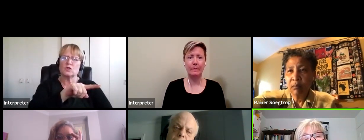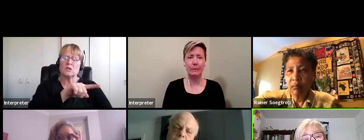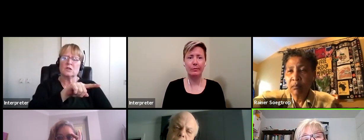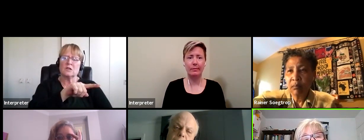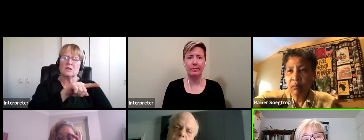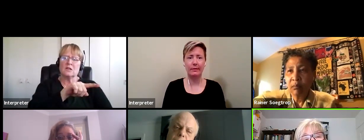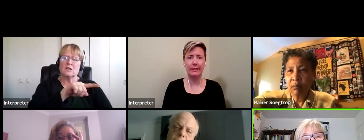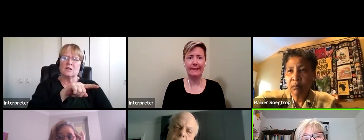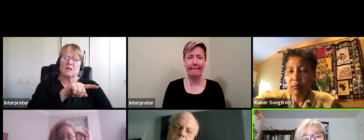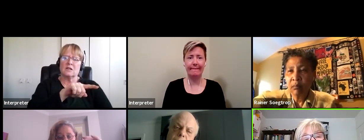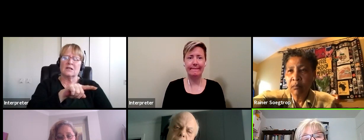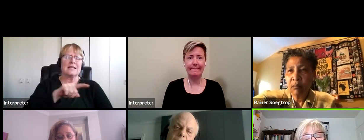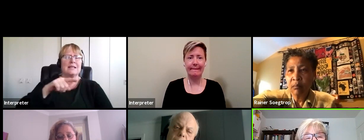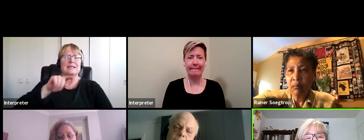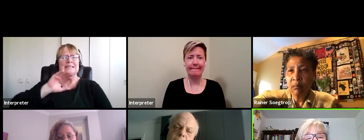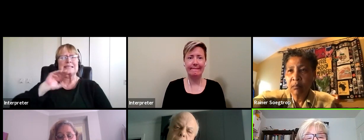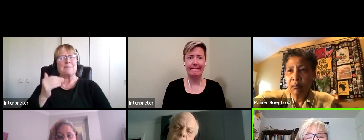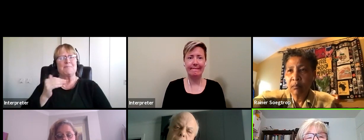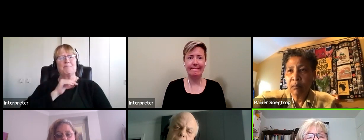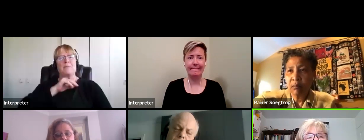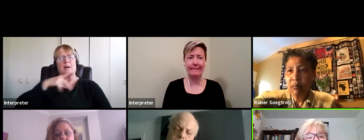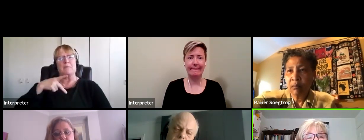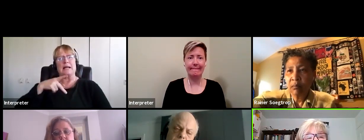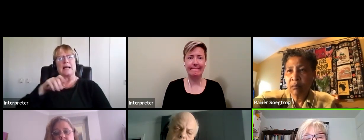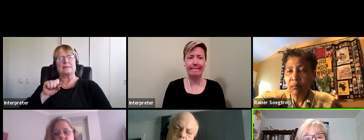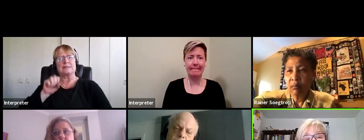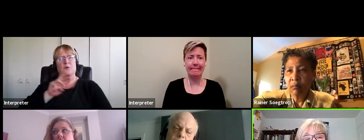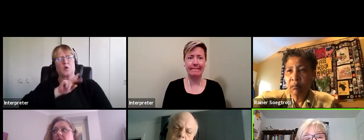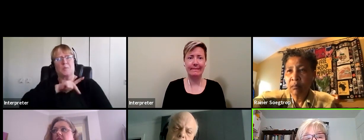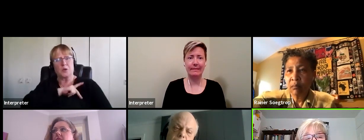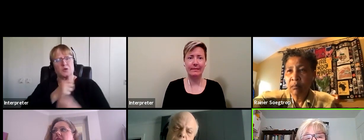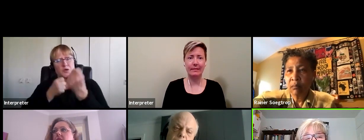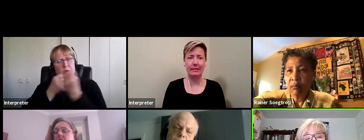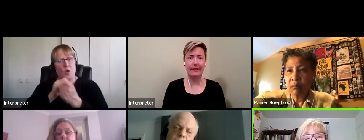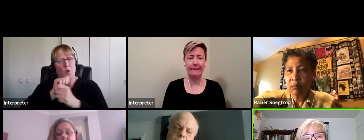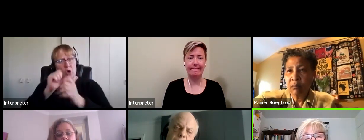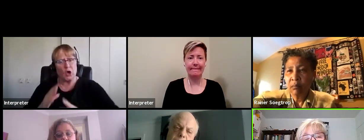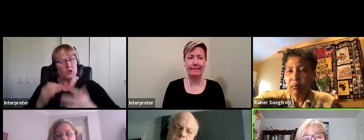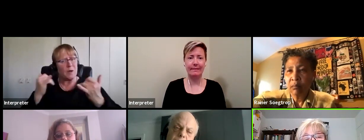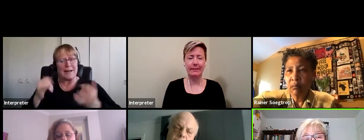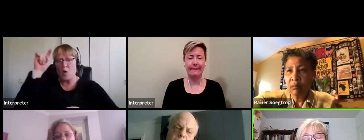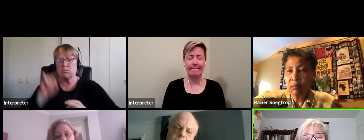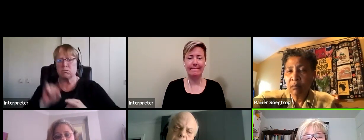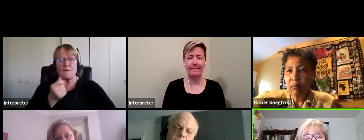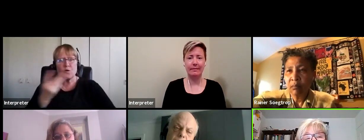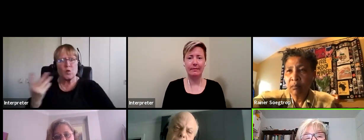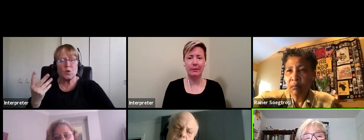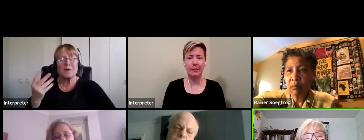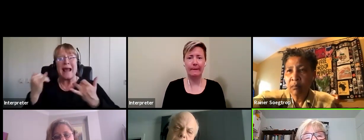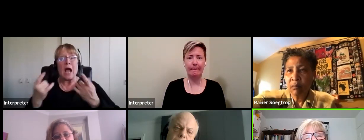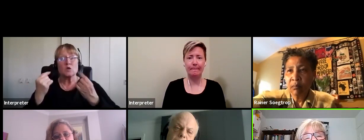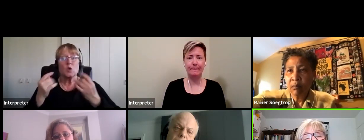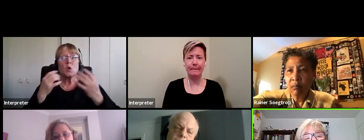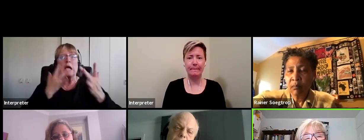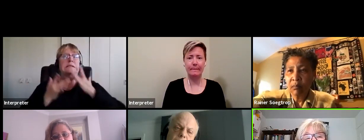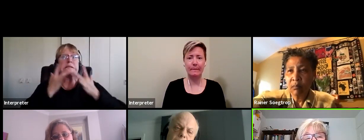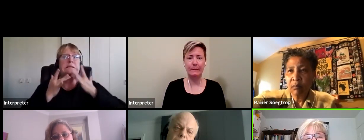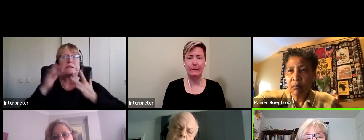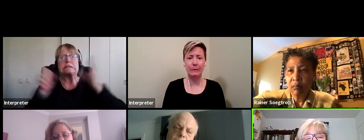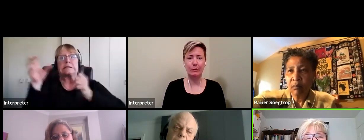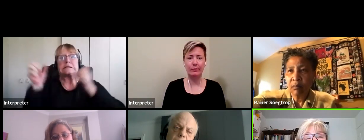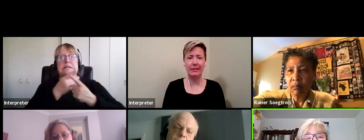there's not enough personal support workers in the community or in long-term care homes, they're now hiring unregulated staffing. And I think